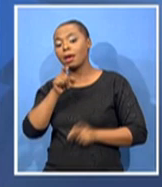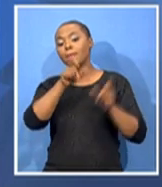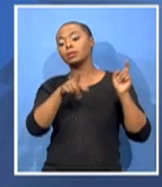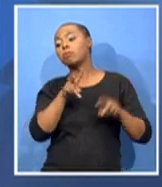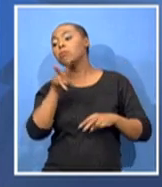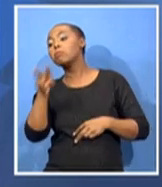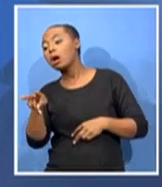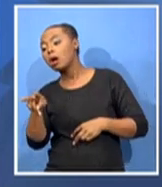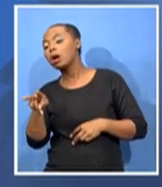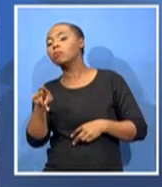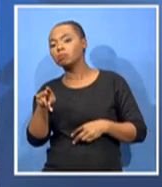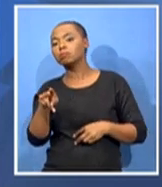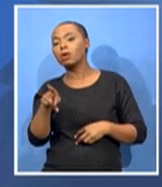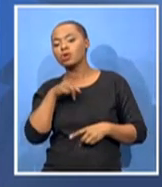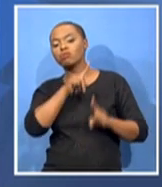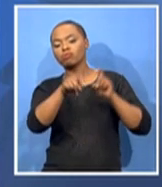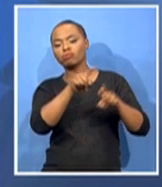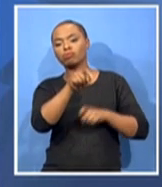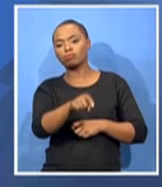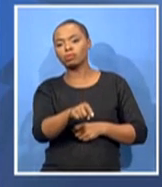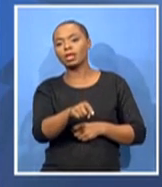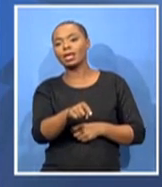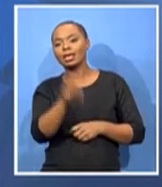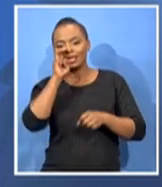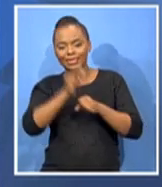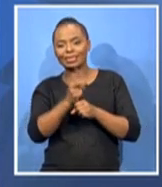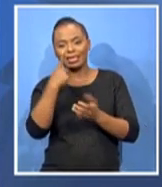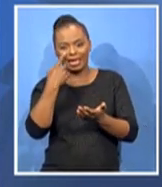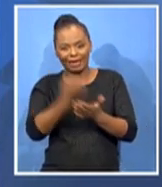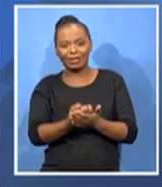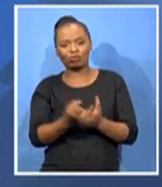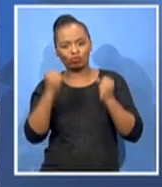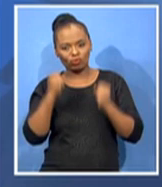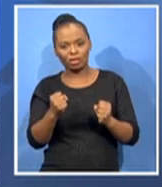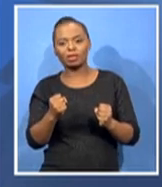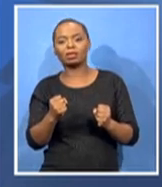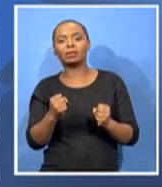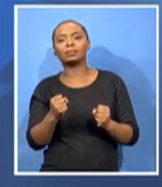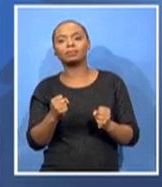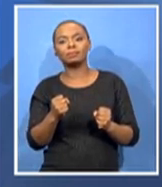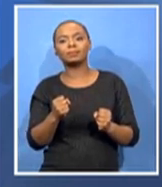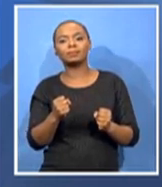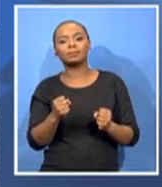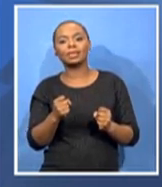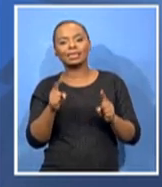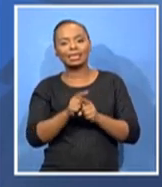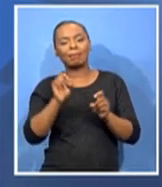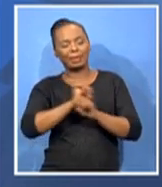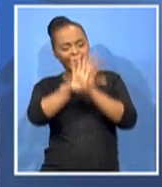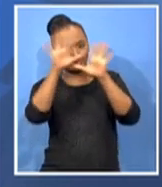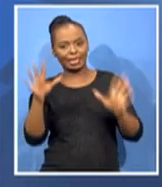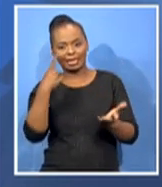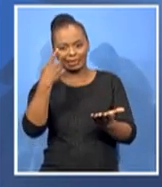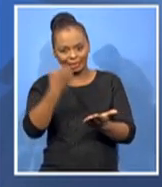with tangible evidence. It has to be supported by everything that we need as prescribed in our investigative